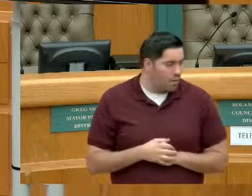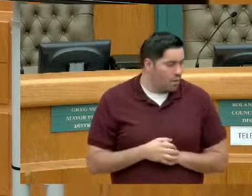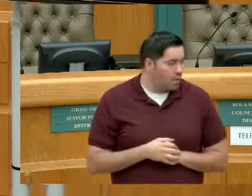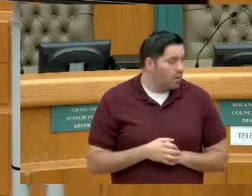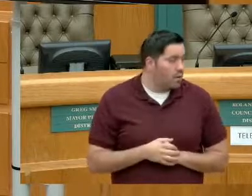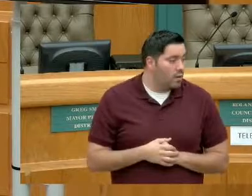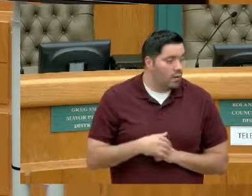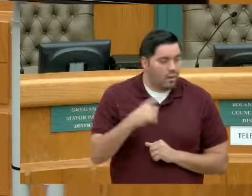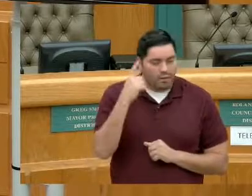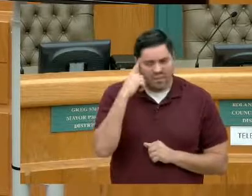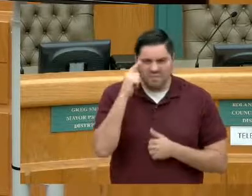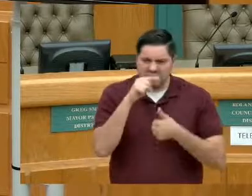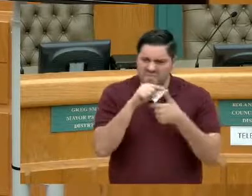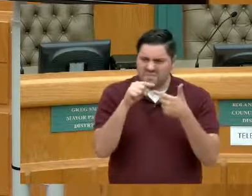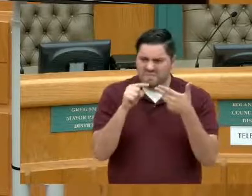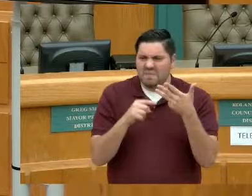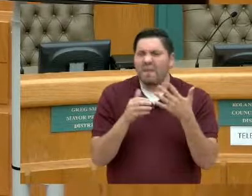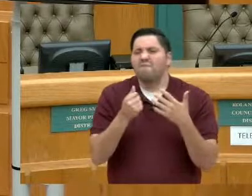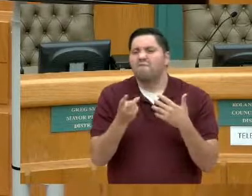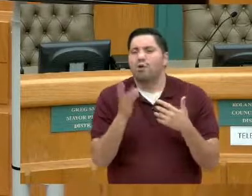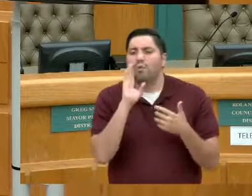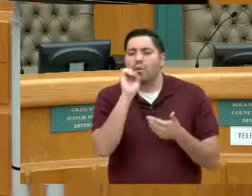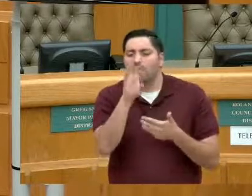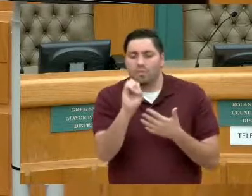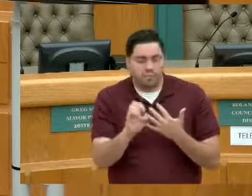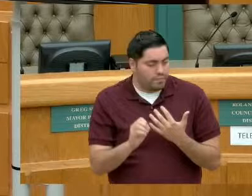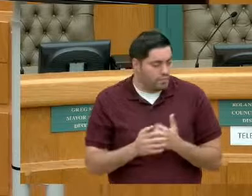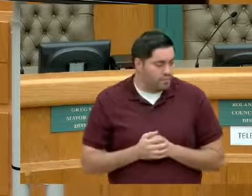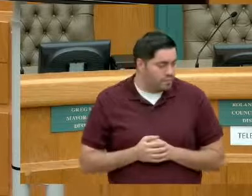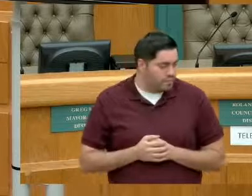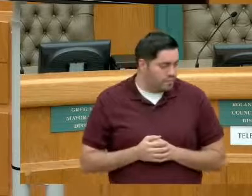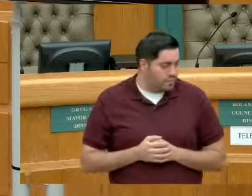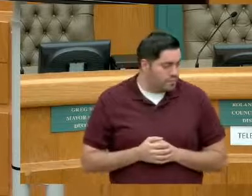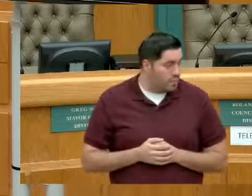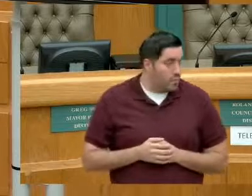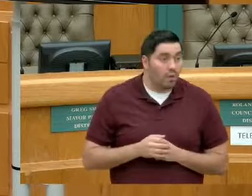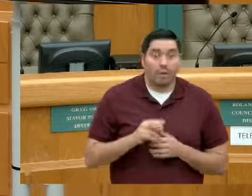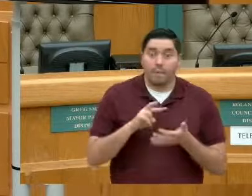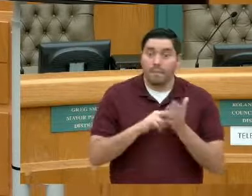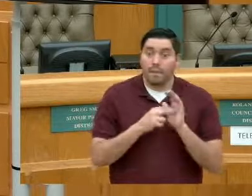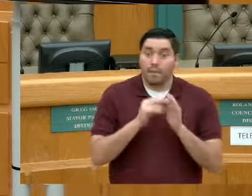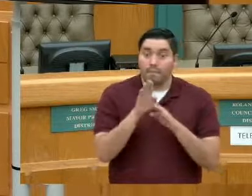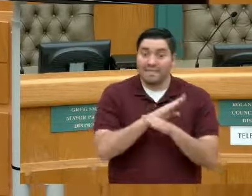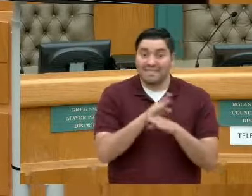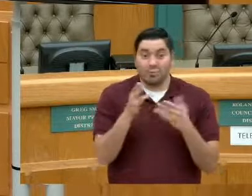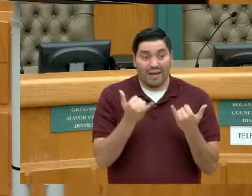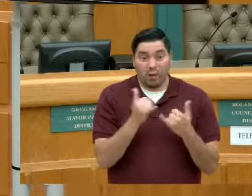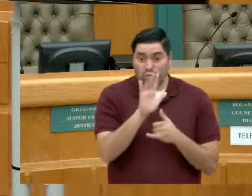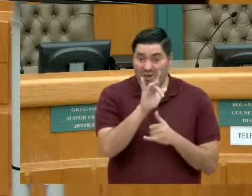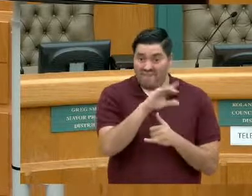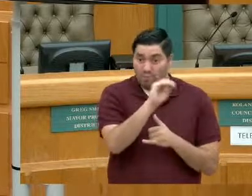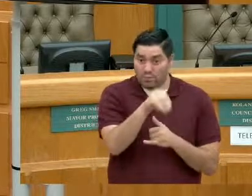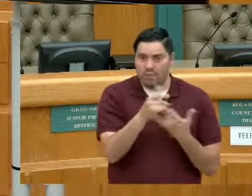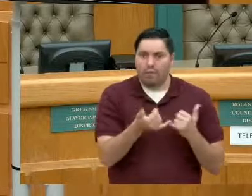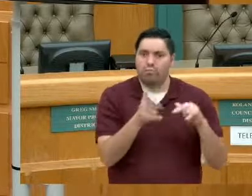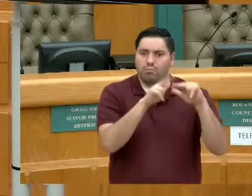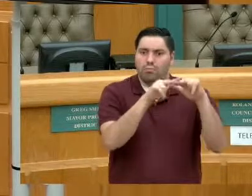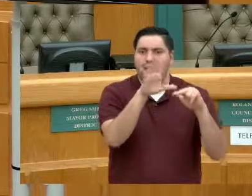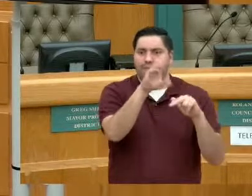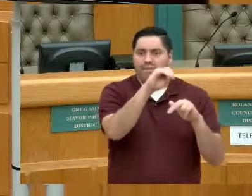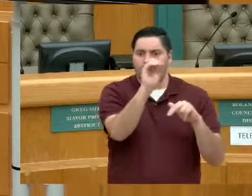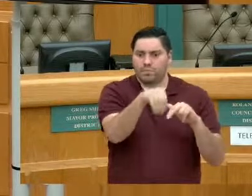that there are some highlights here, and here they are. All businesses currently operating at 25% will go to